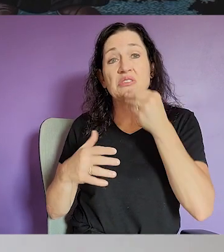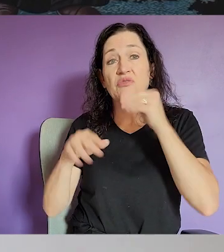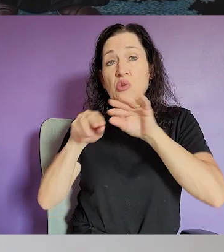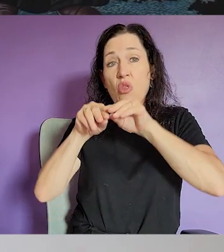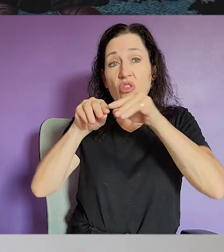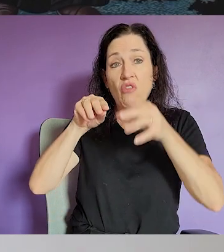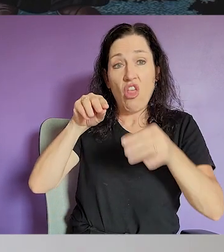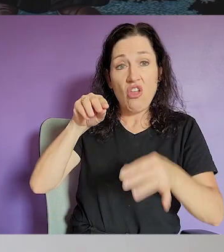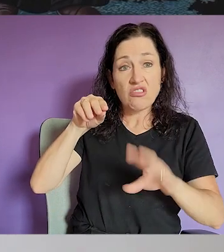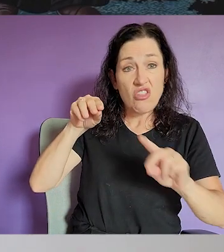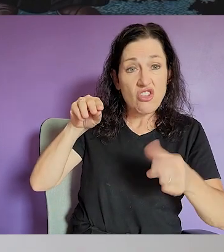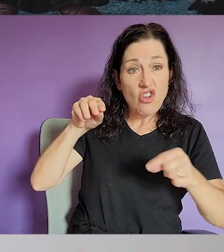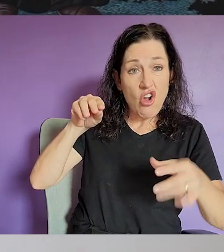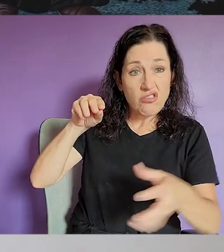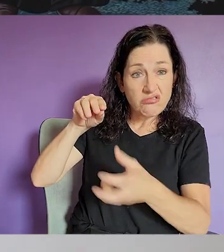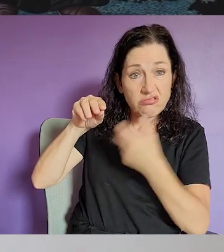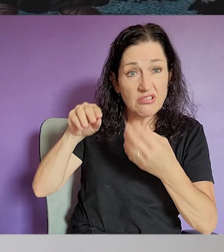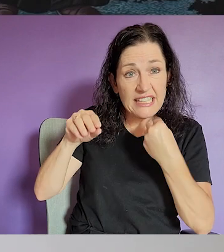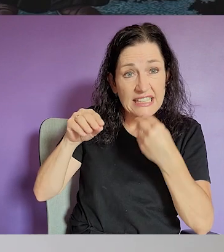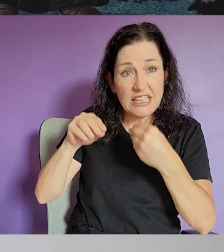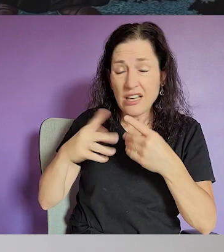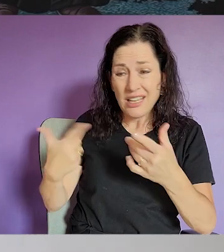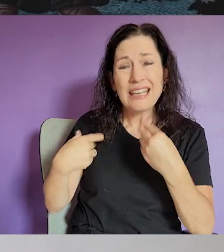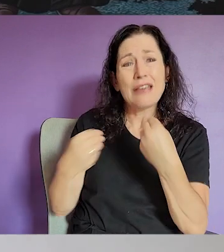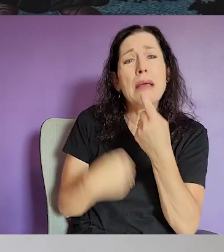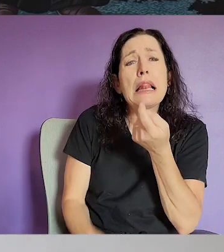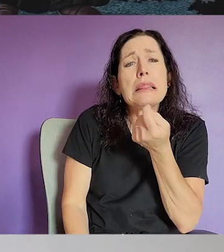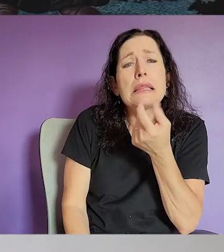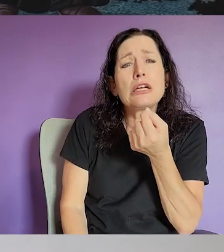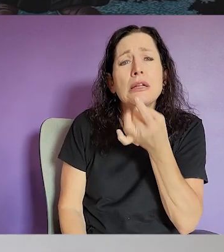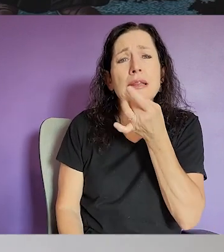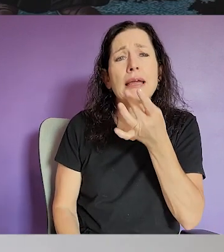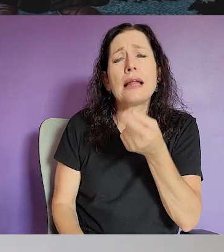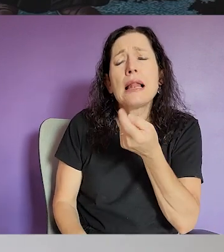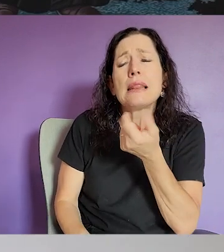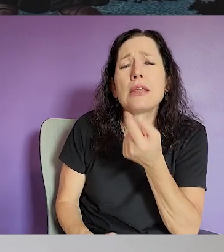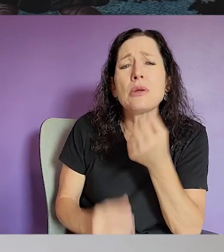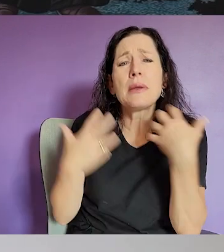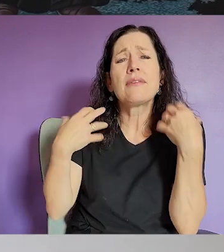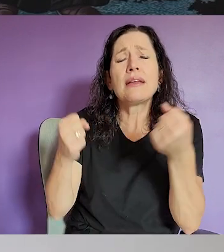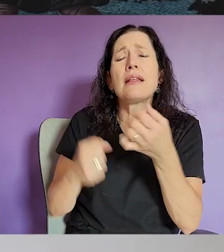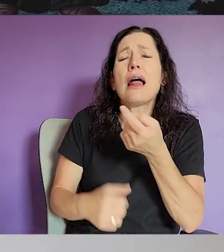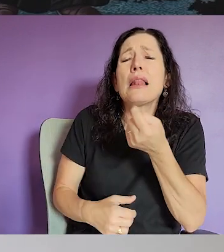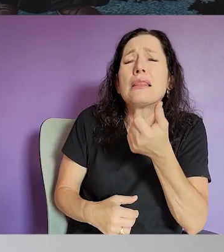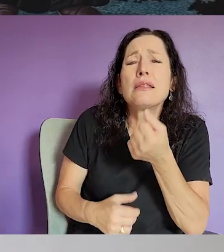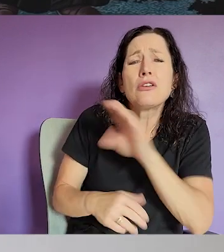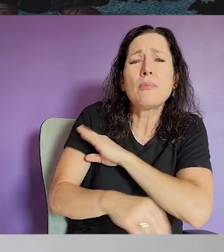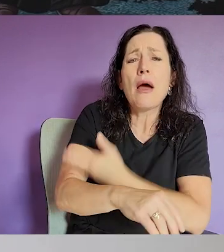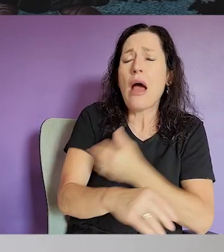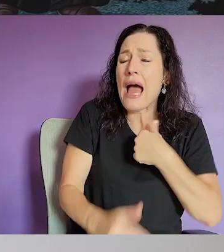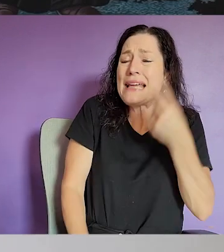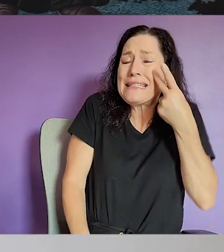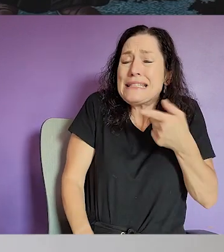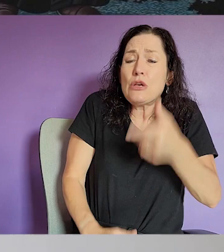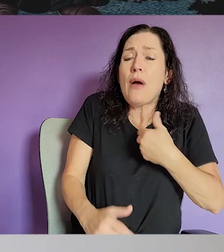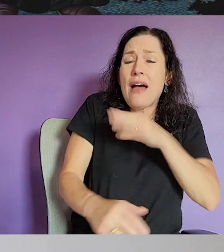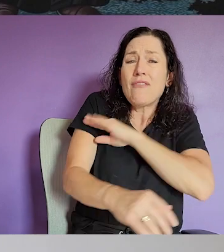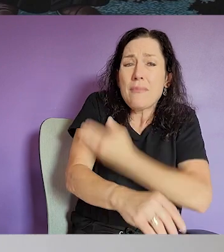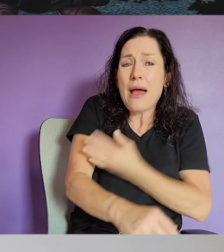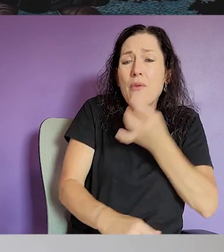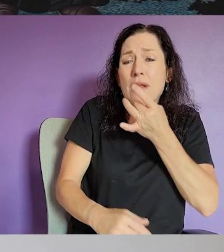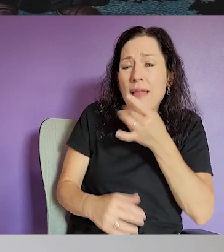Can't I have a little bit of the light? Can't I have a little bit of the healing? Can't I have a little bit of the power that you have been